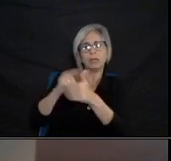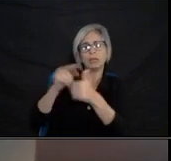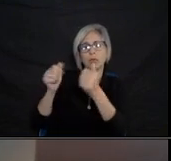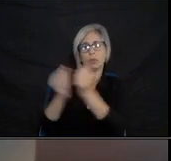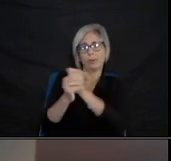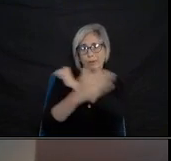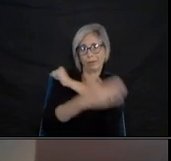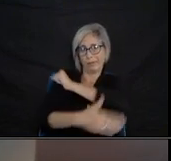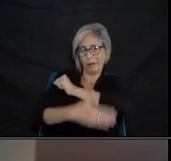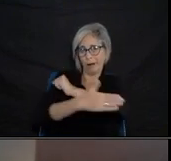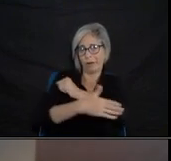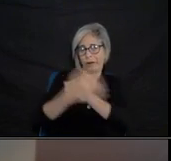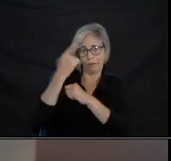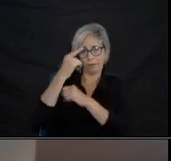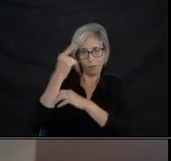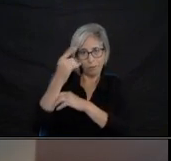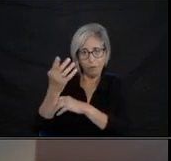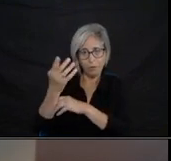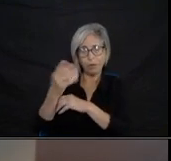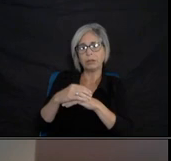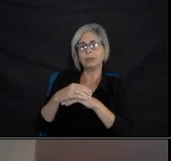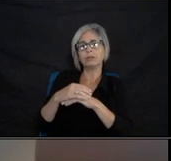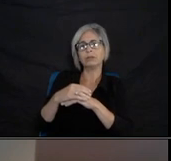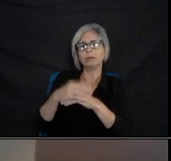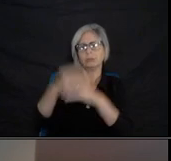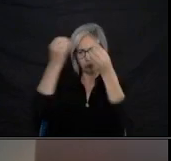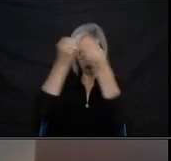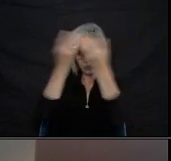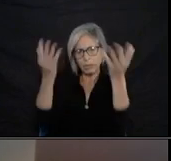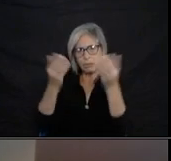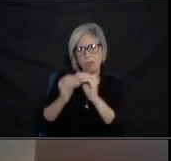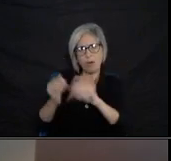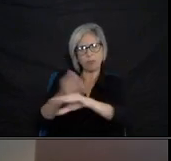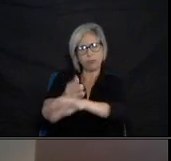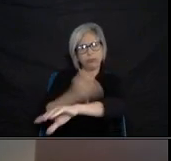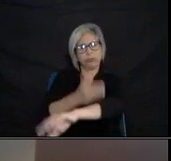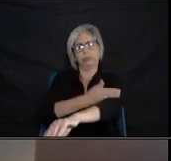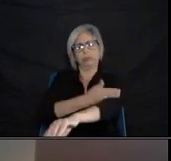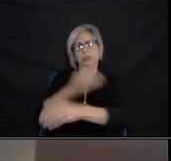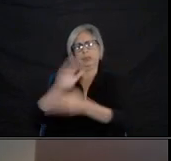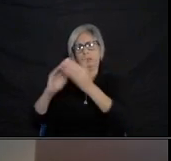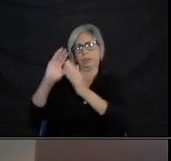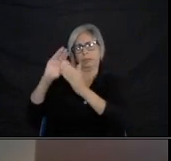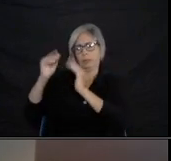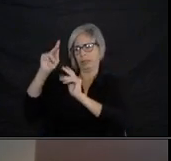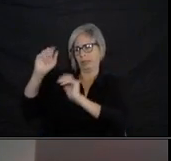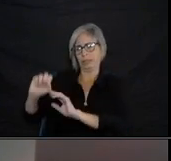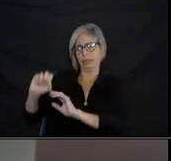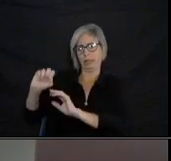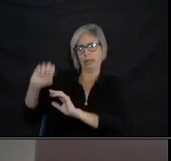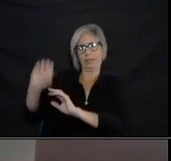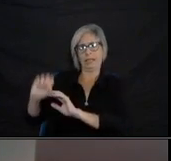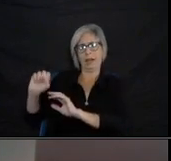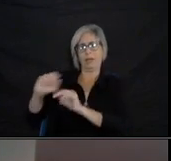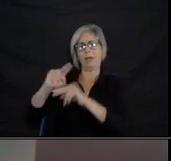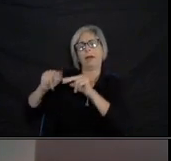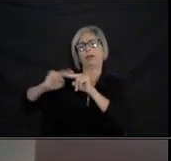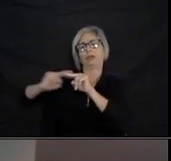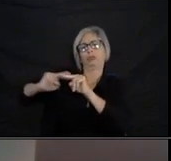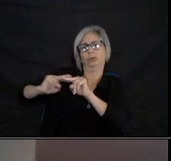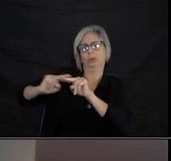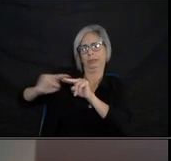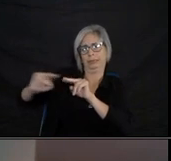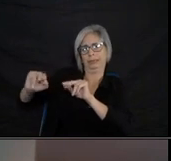county to get better informed of what our neighbors to the south are doing regarding transit stations. I